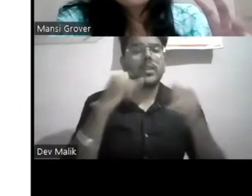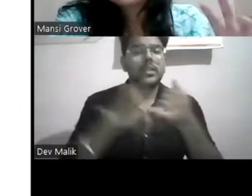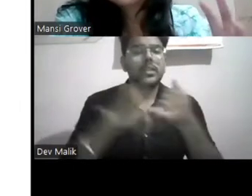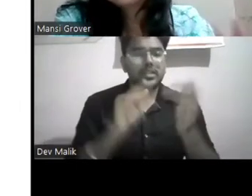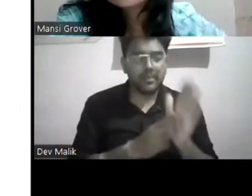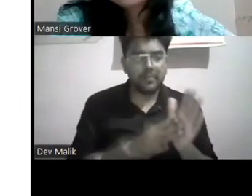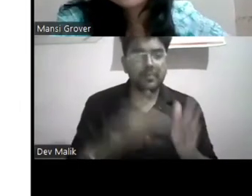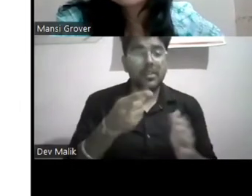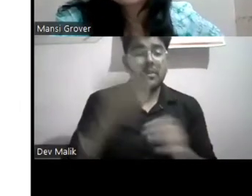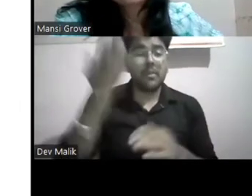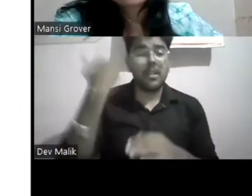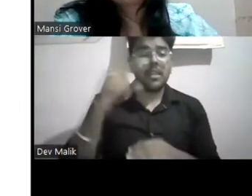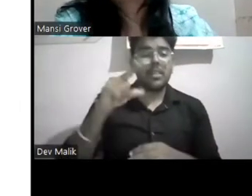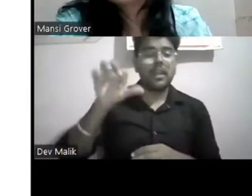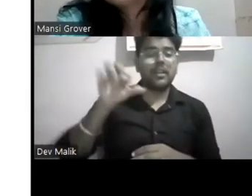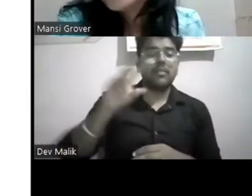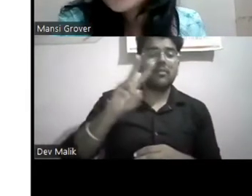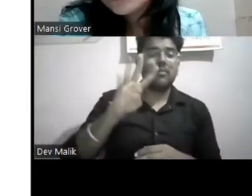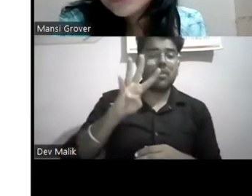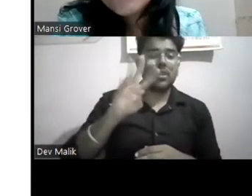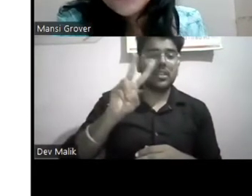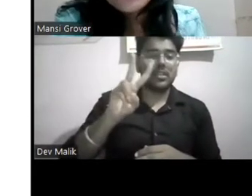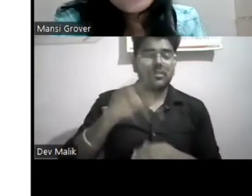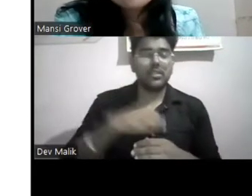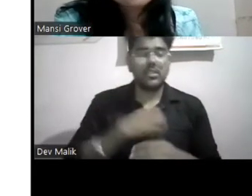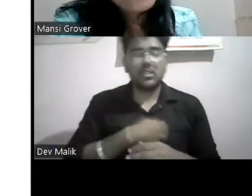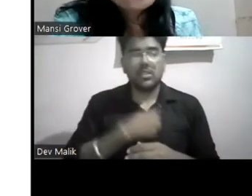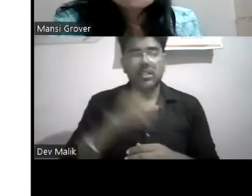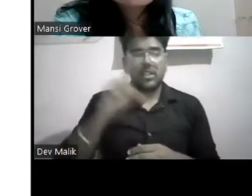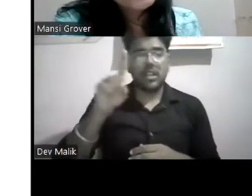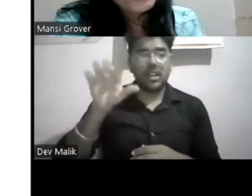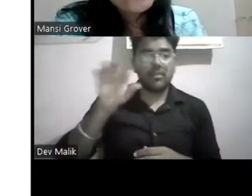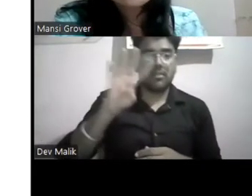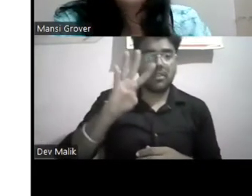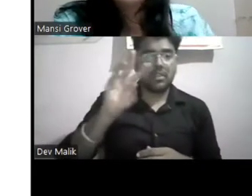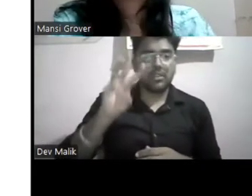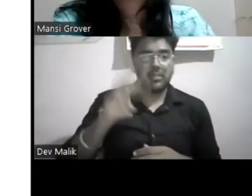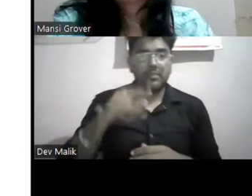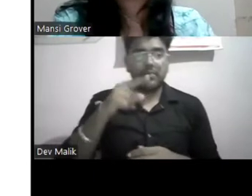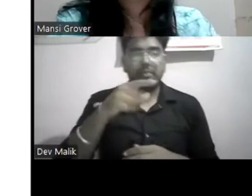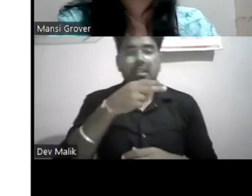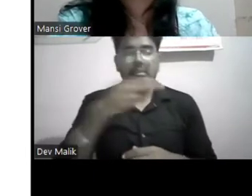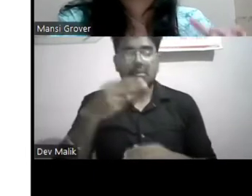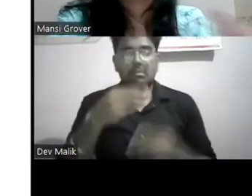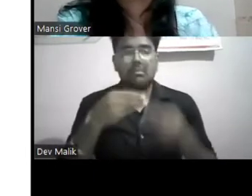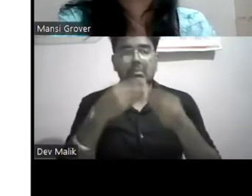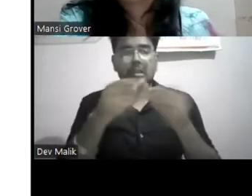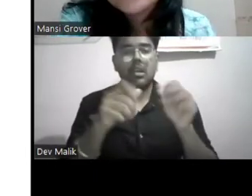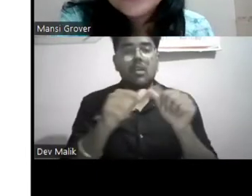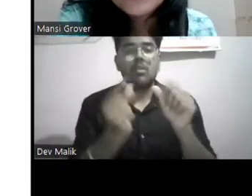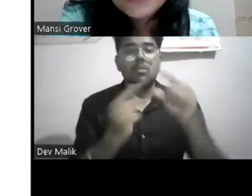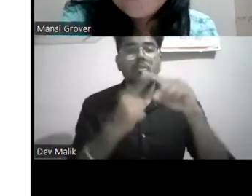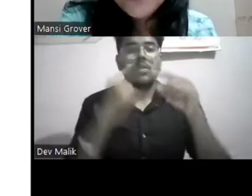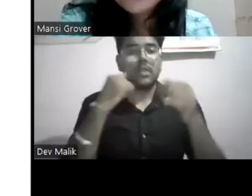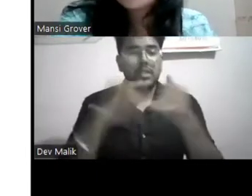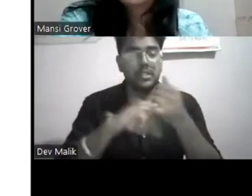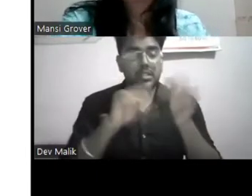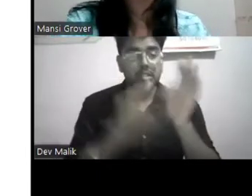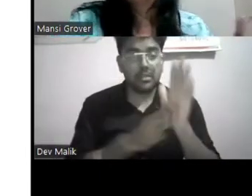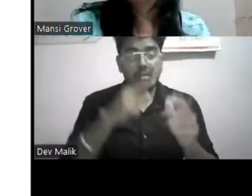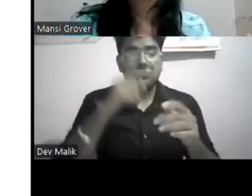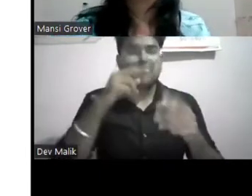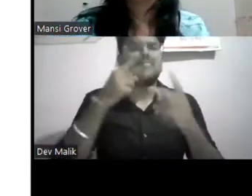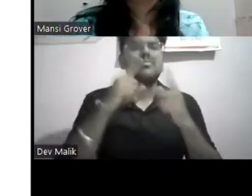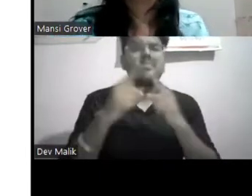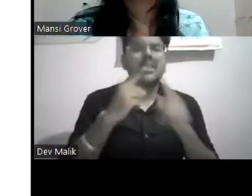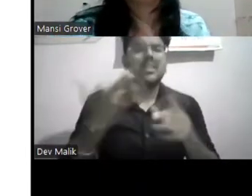1943 on, you know, and he was the person who gave the term autism. And he talked about how it's actually the fault of the mothers and how, you know,